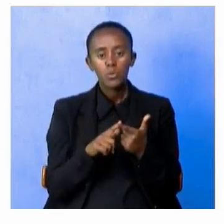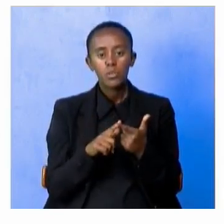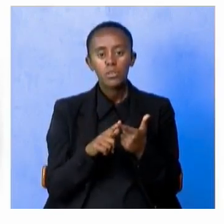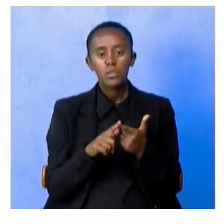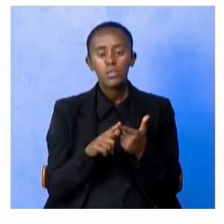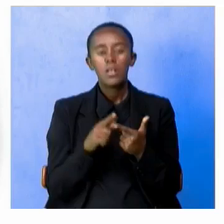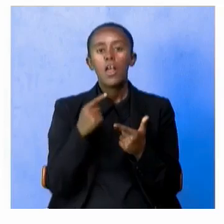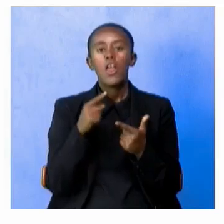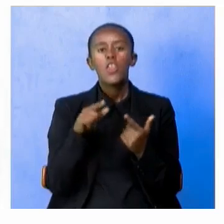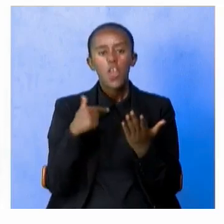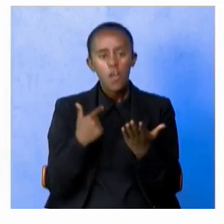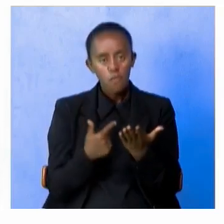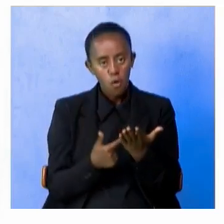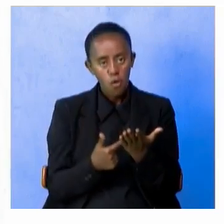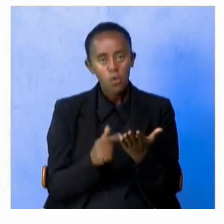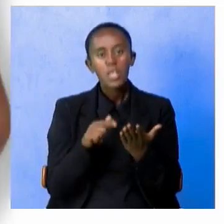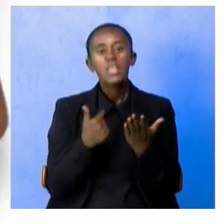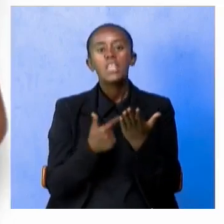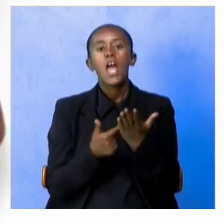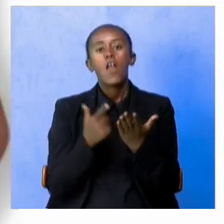therefore,